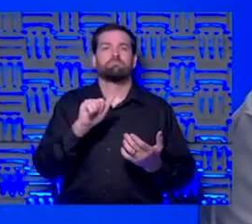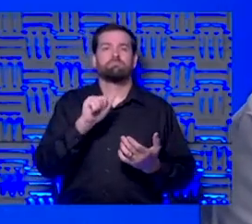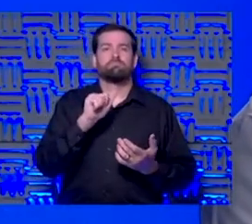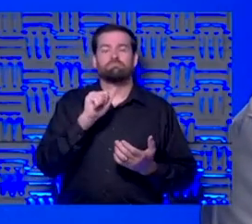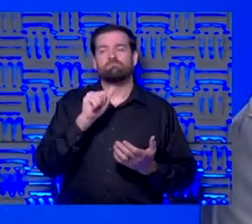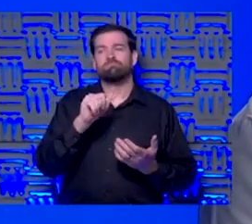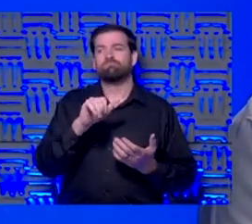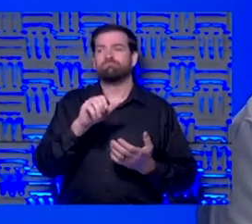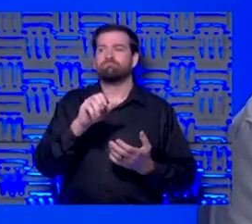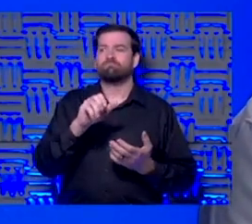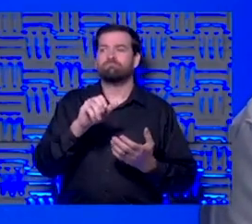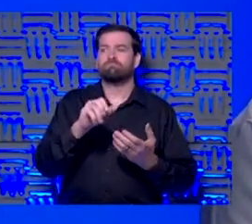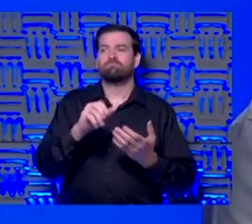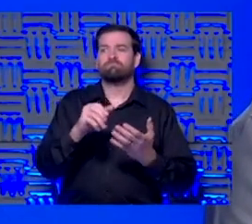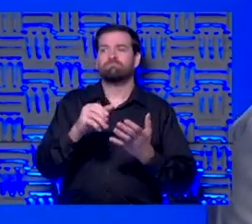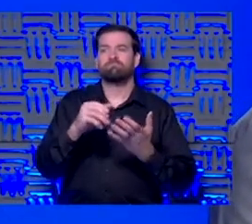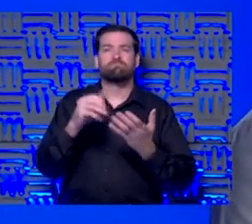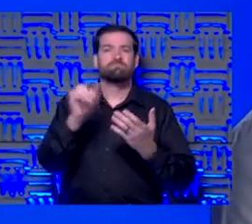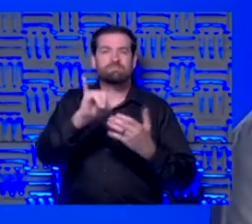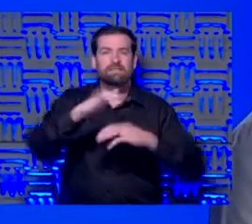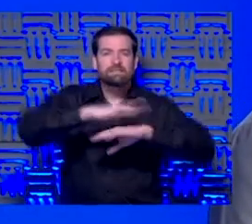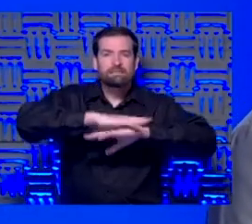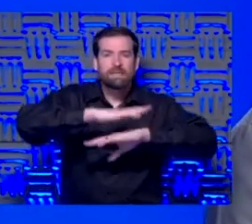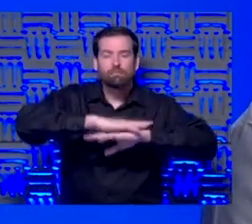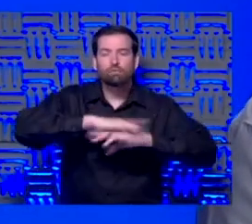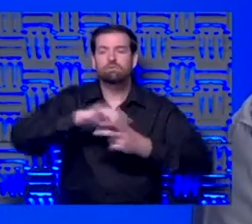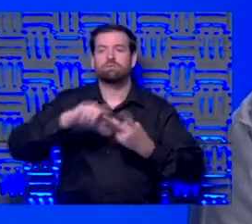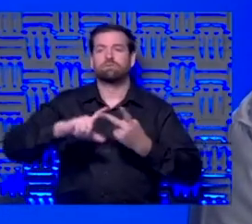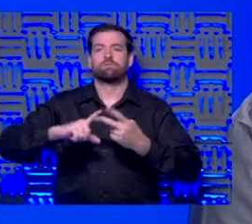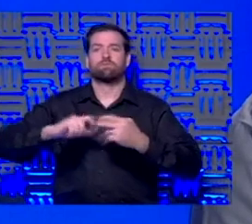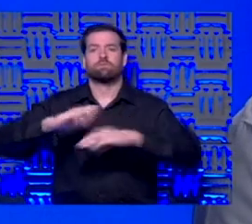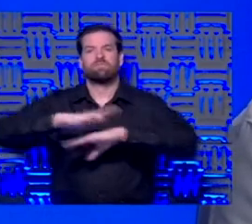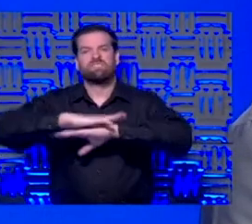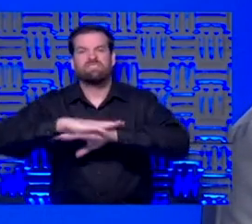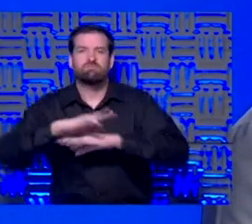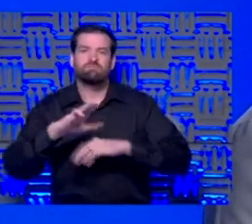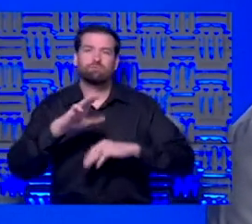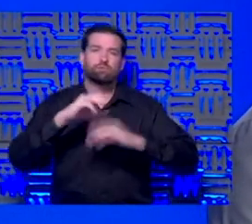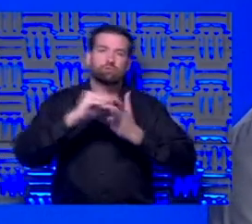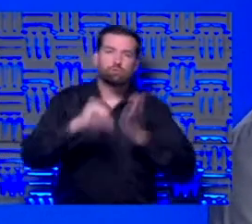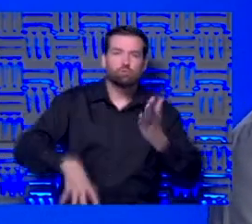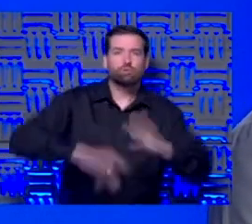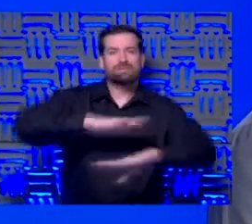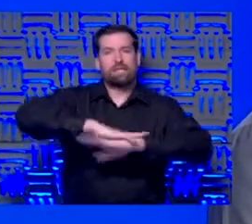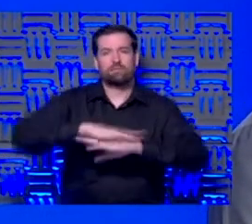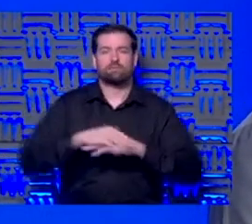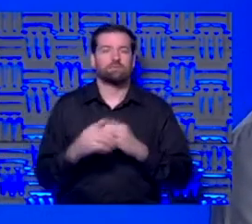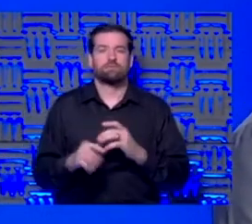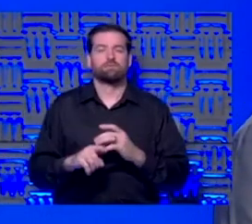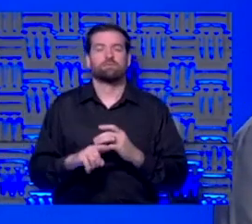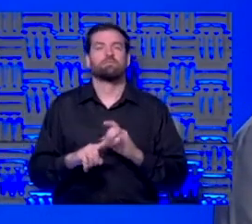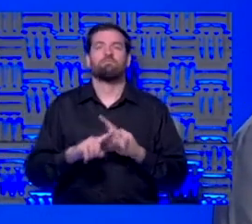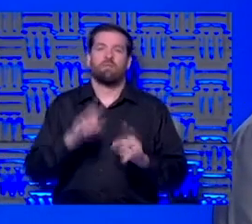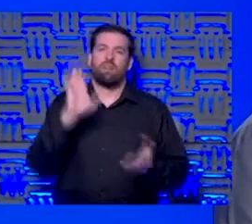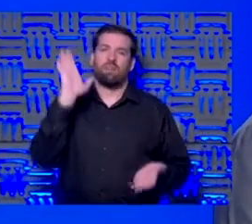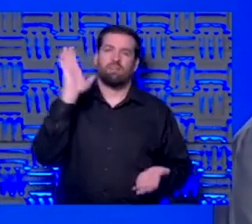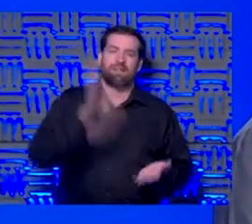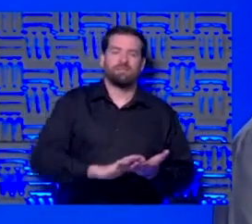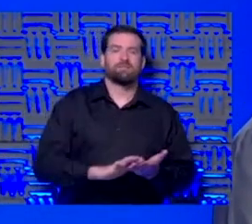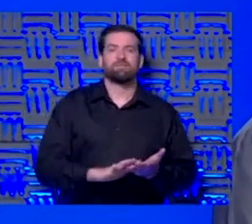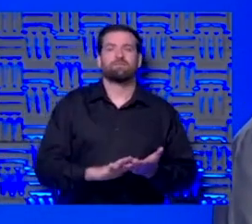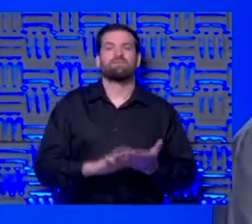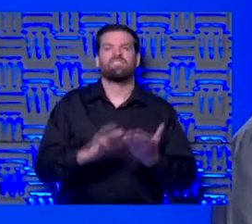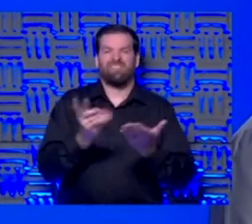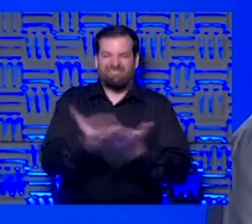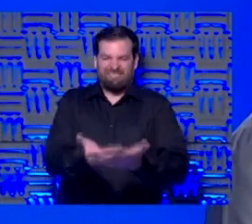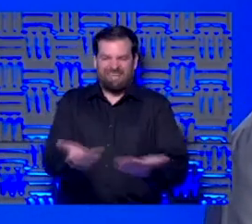or the surfaces like tabletops, desktops. But even then, it's much less the fomites, the